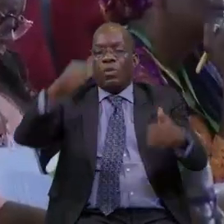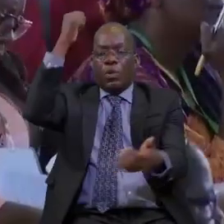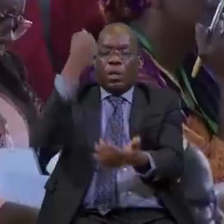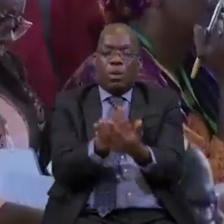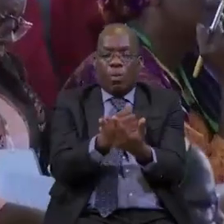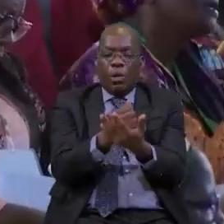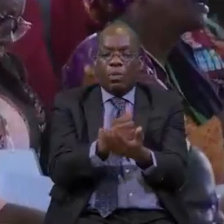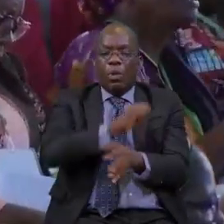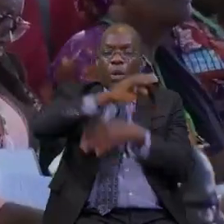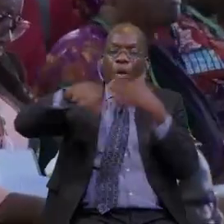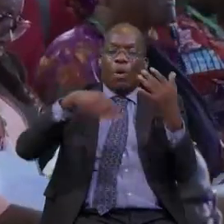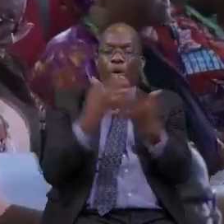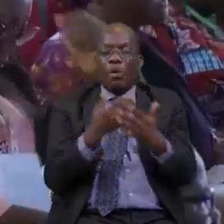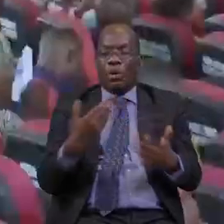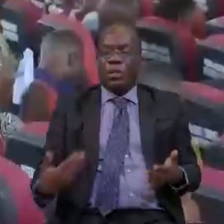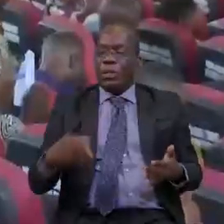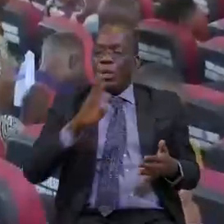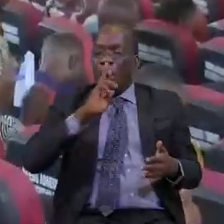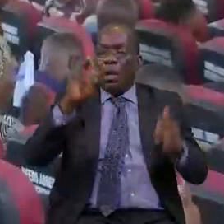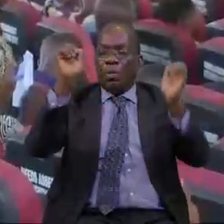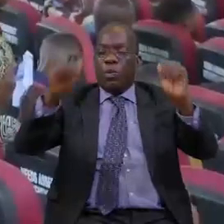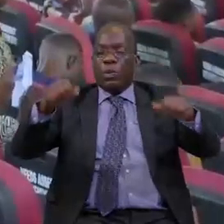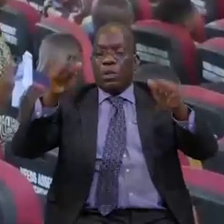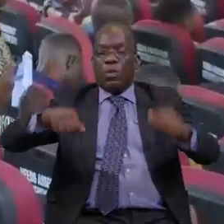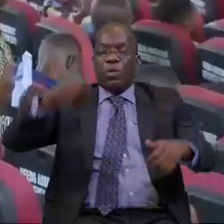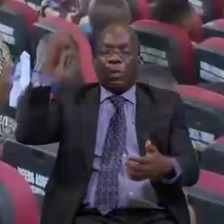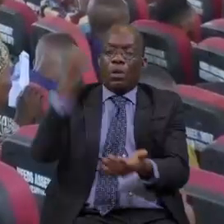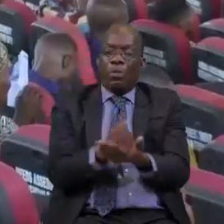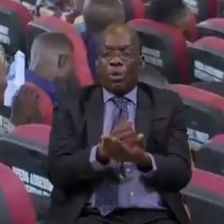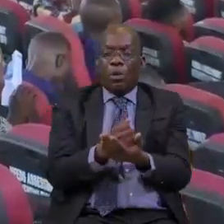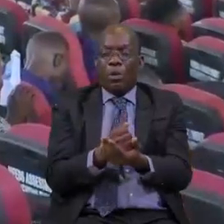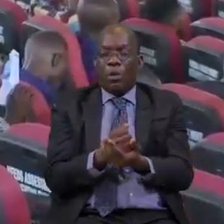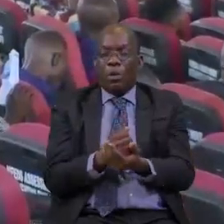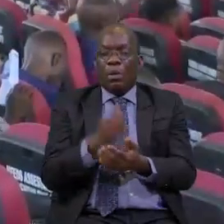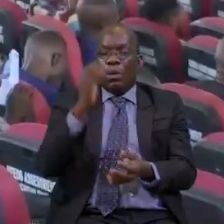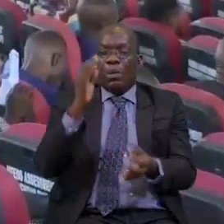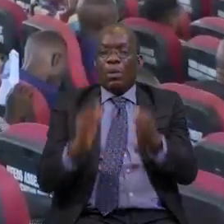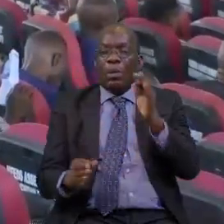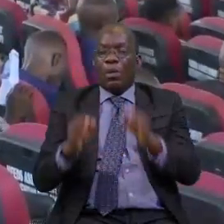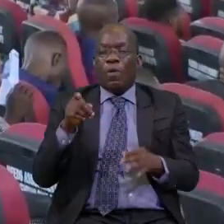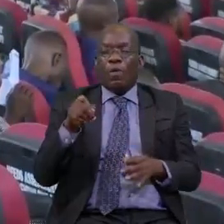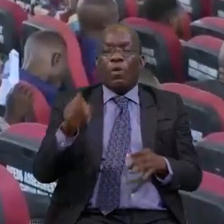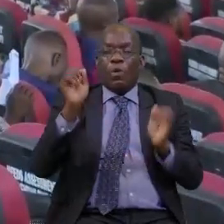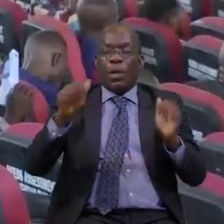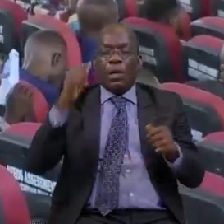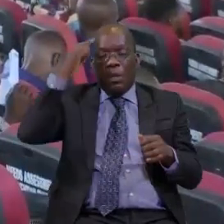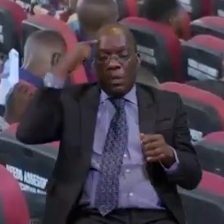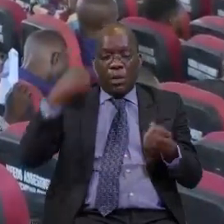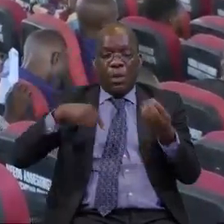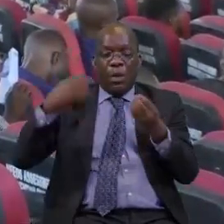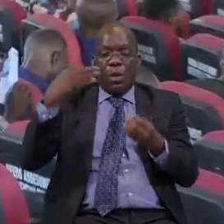All things are possible. If you can think of it, you can achieve